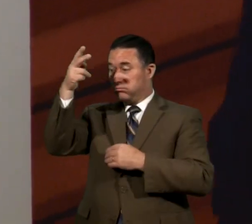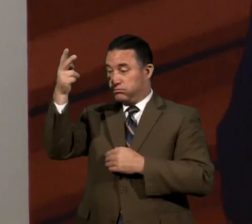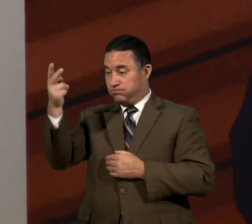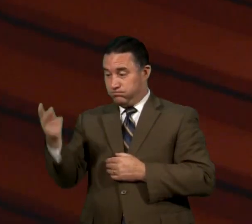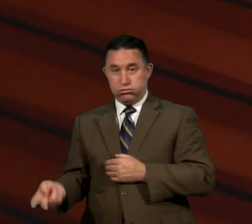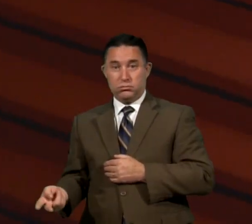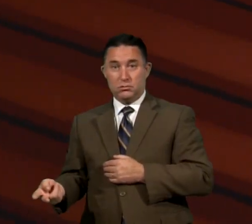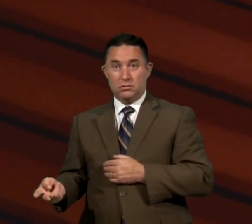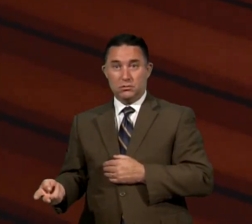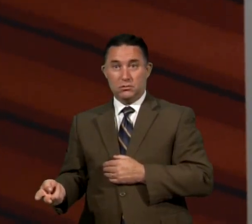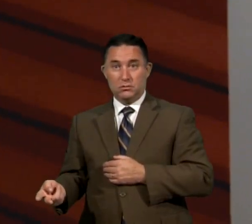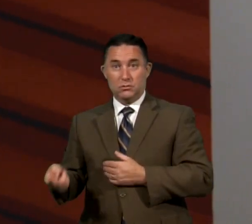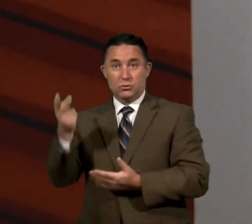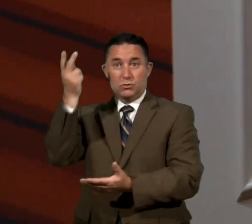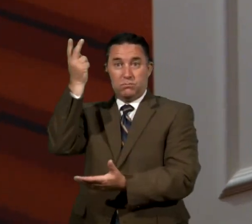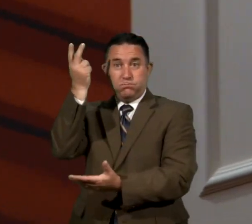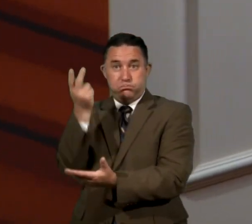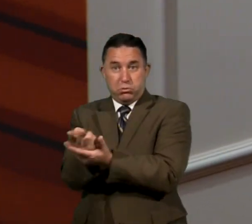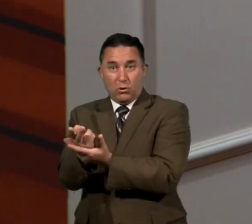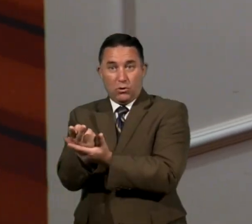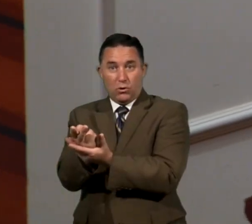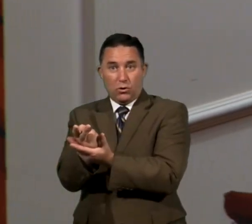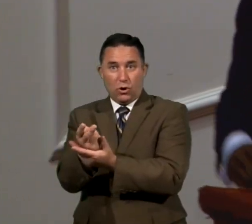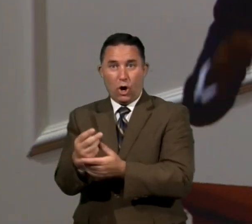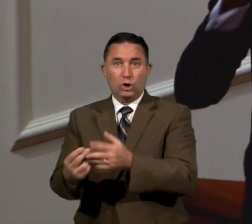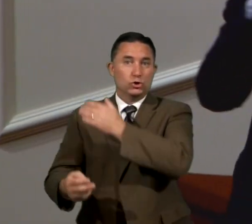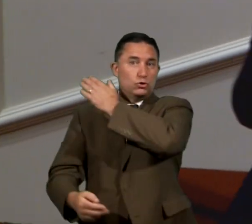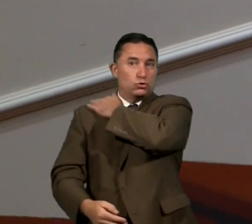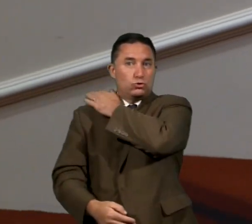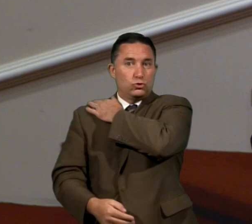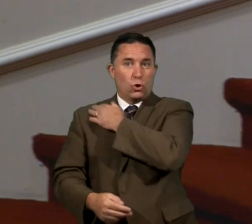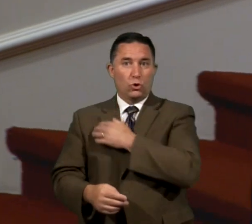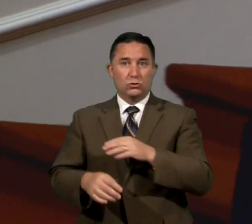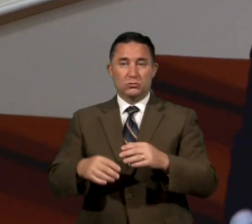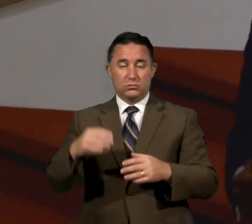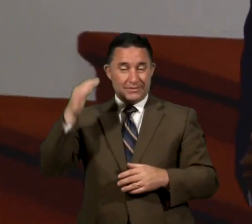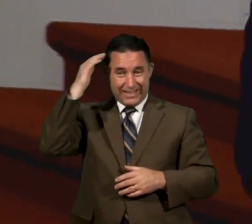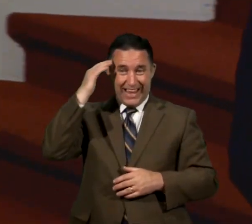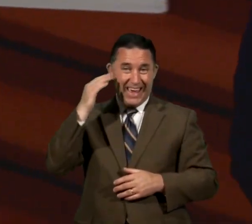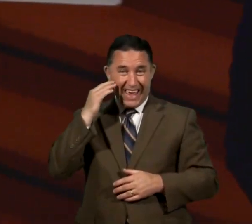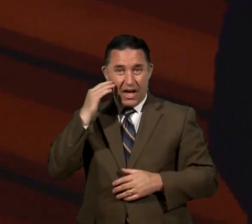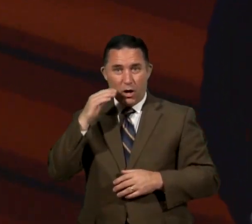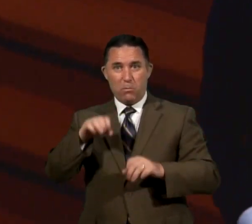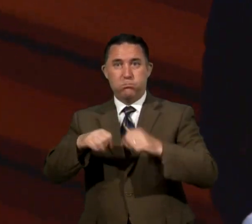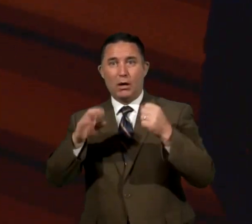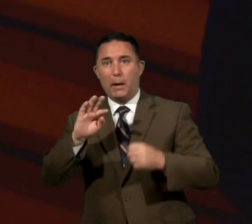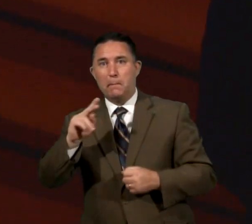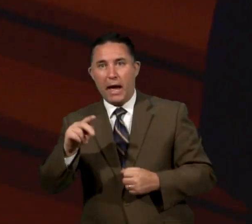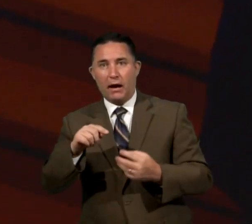likely, you're gonna fall on your shoulders, crack your skull, or break your back.